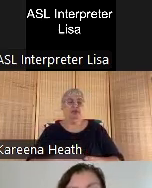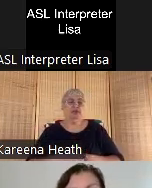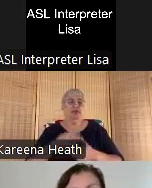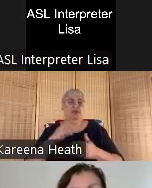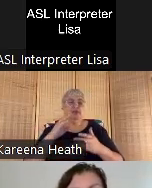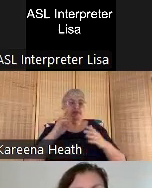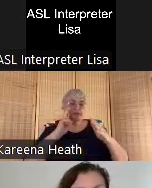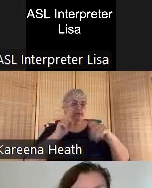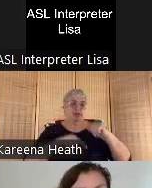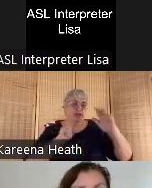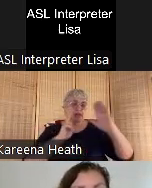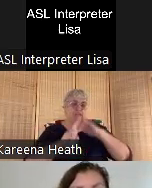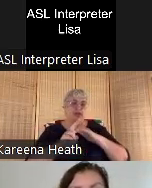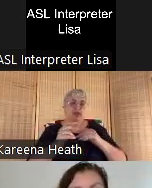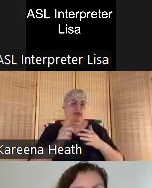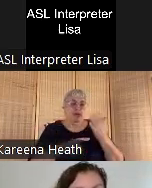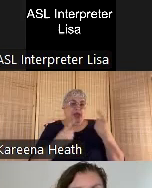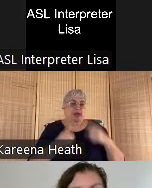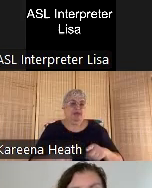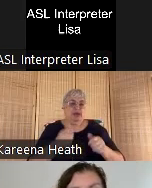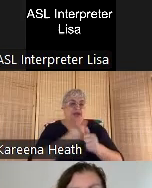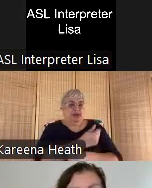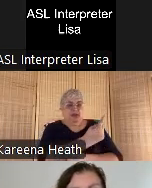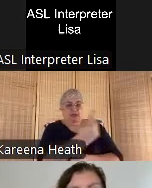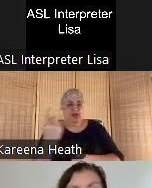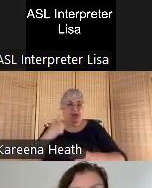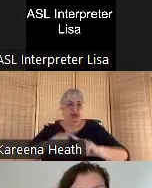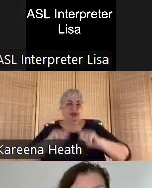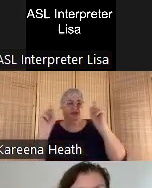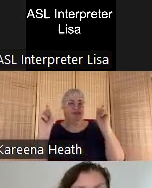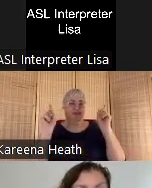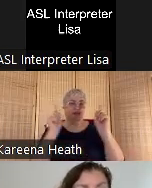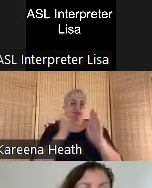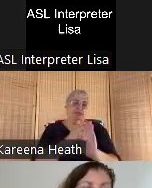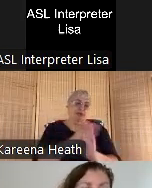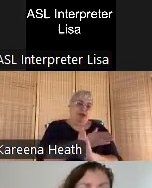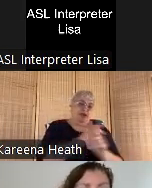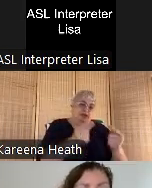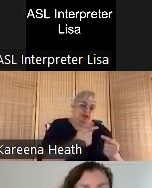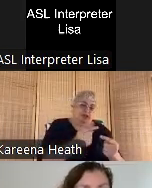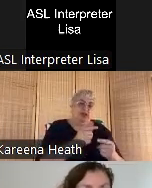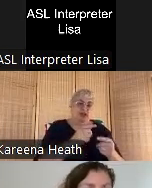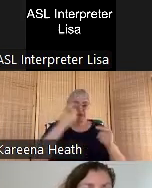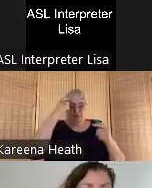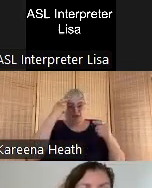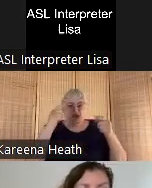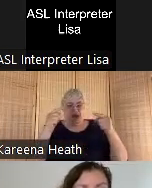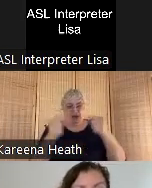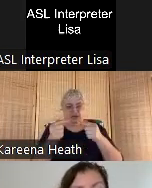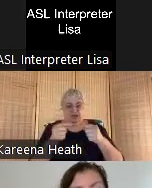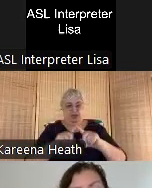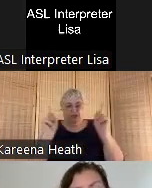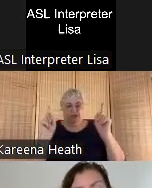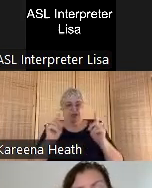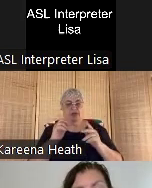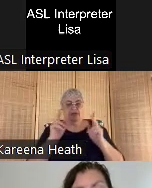is unpredictable in its consequences. Every individual is different prior to the injury. Every brain injury is different, and every person